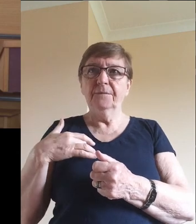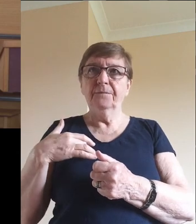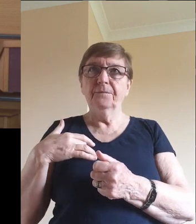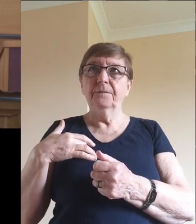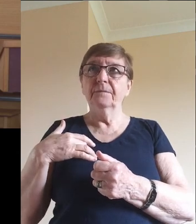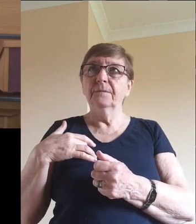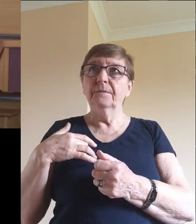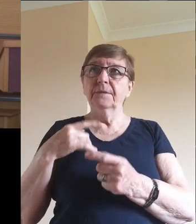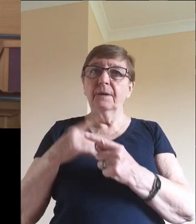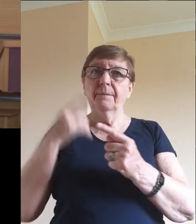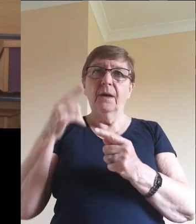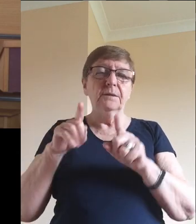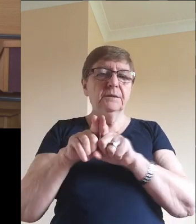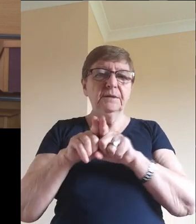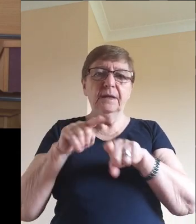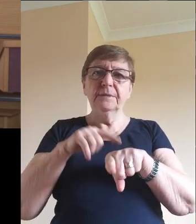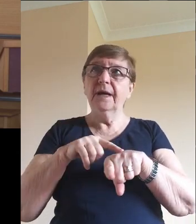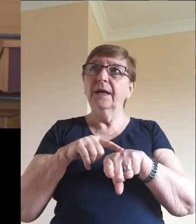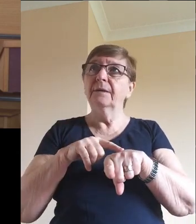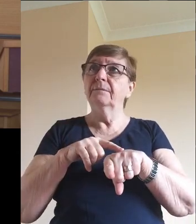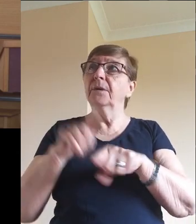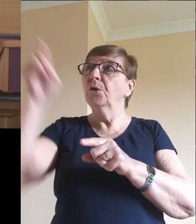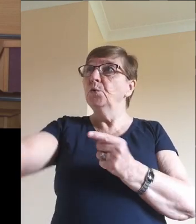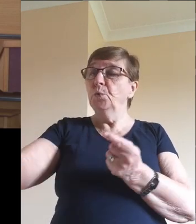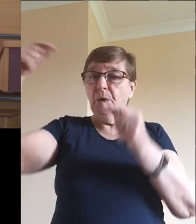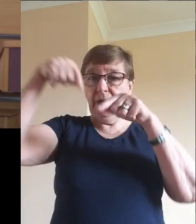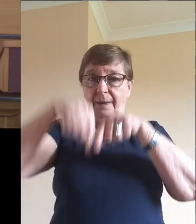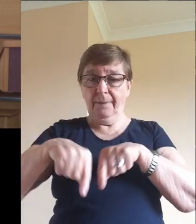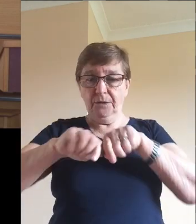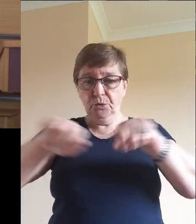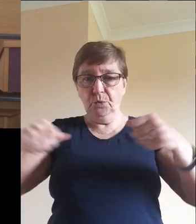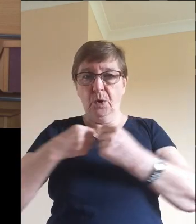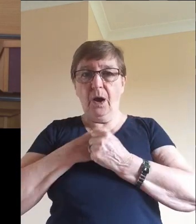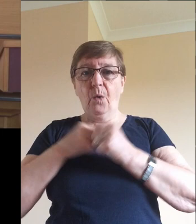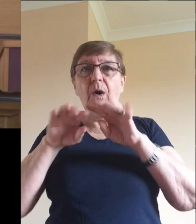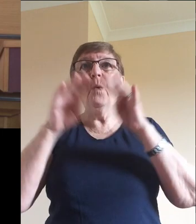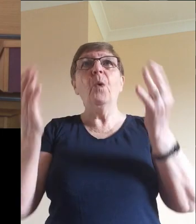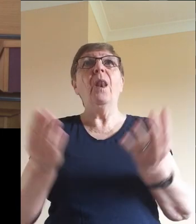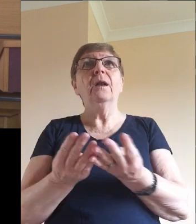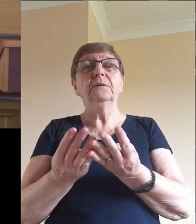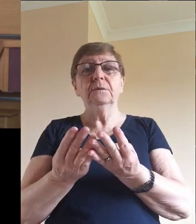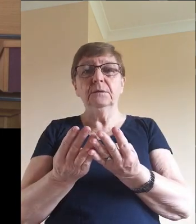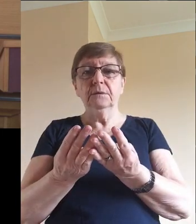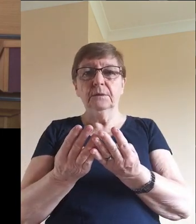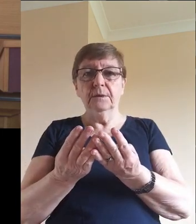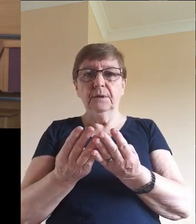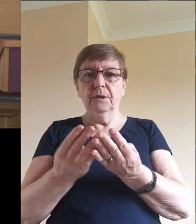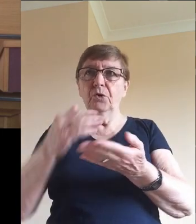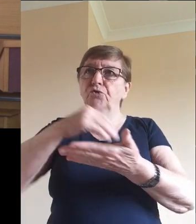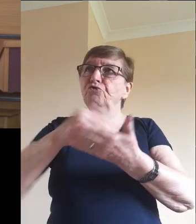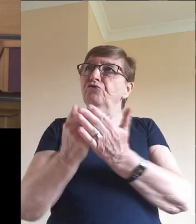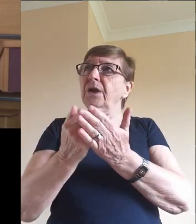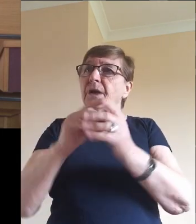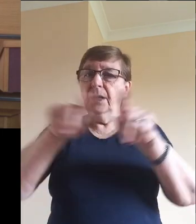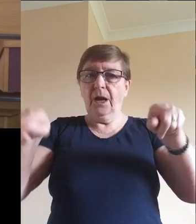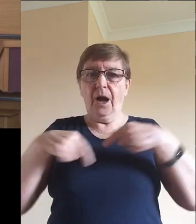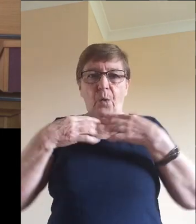and yet the one who entered our world, came into our time, our space, sharing our